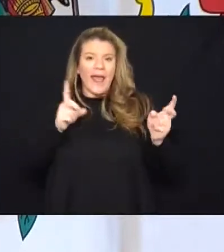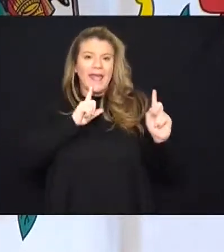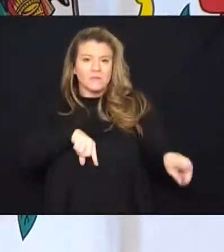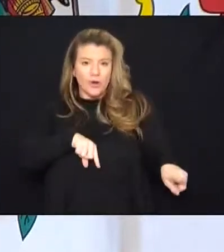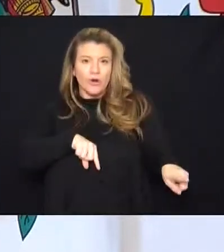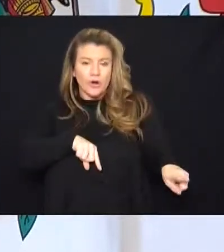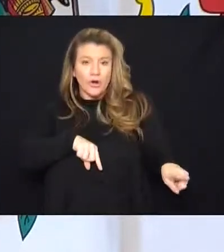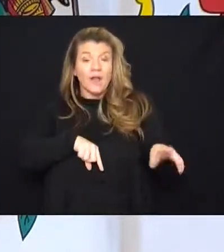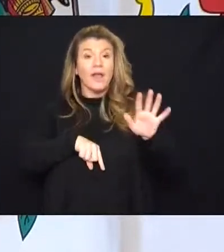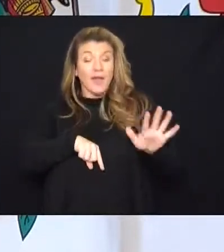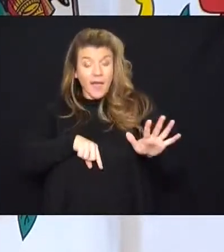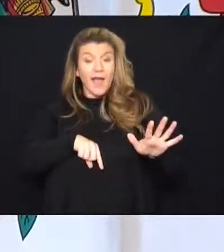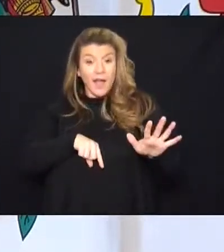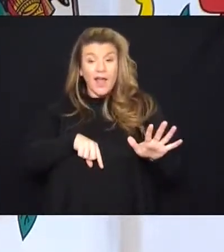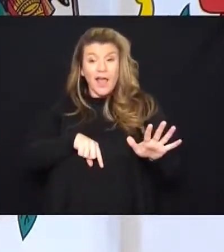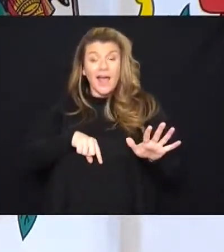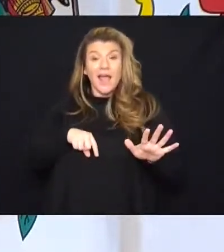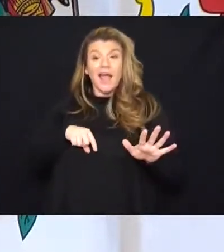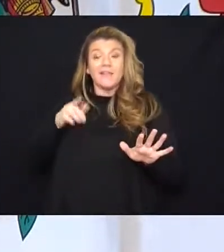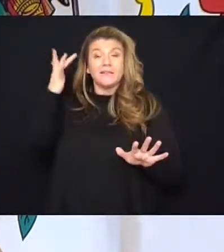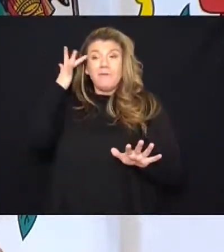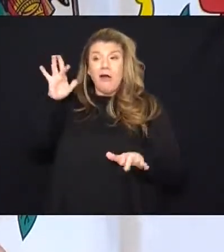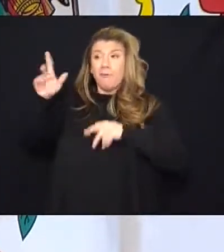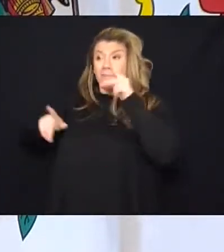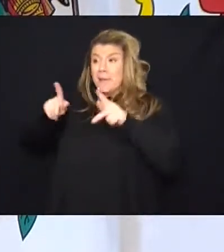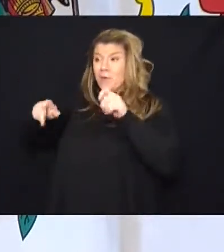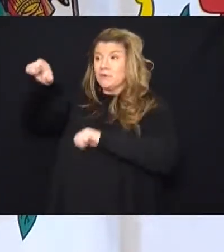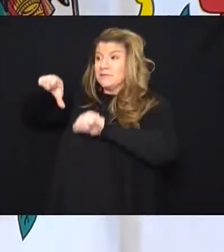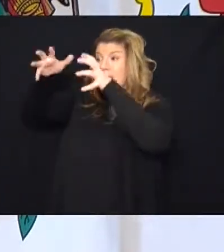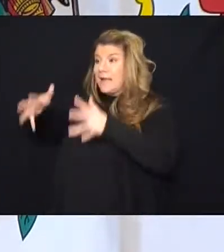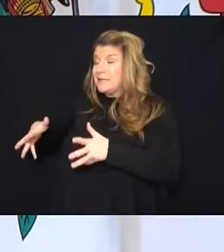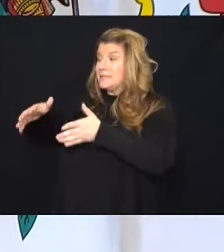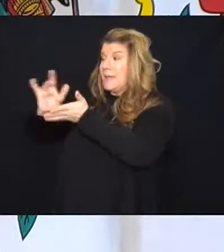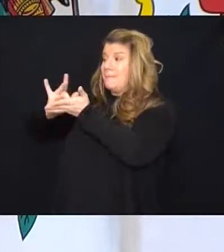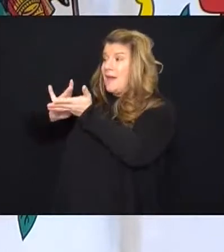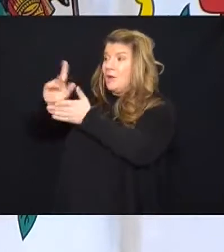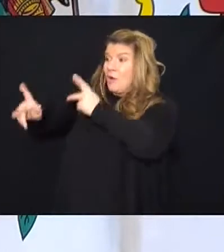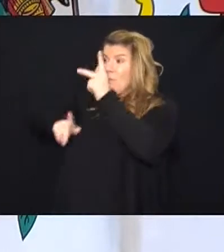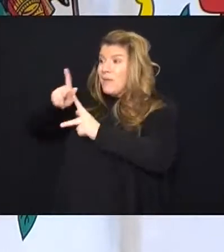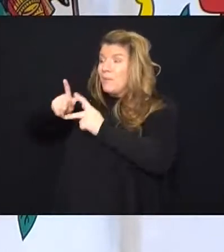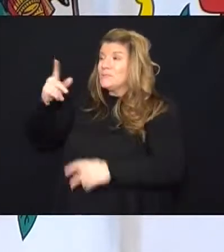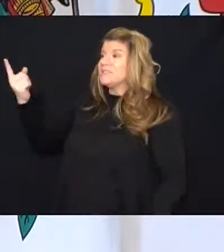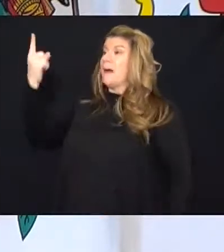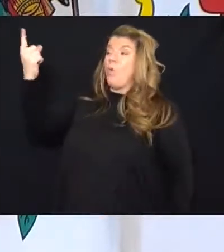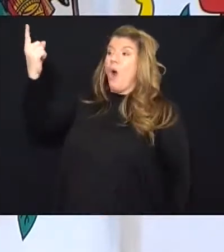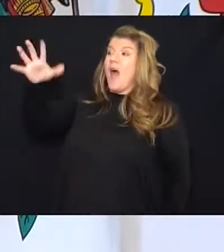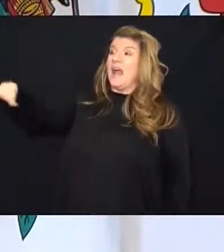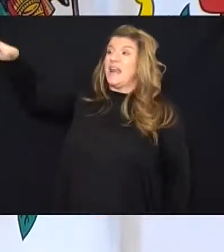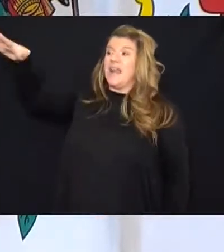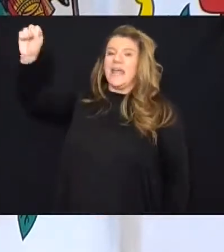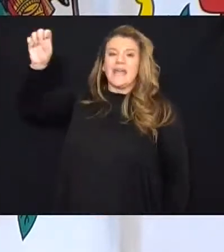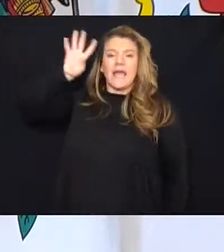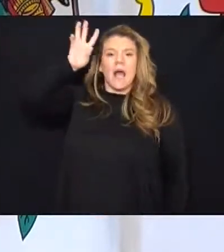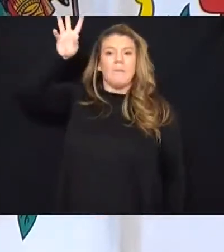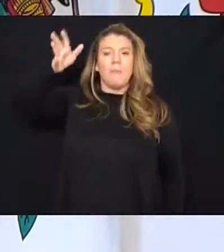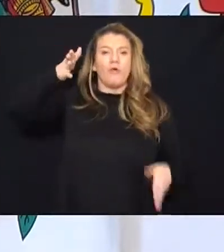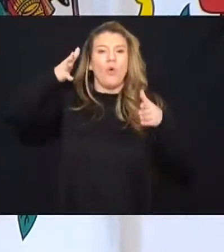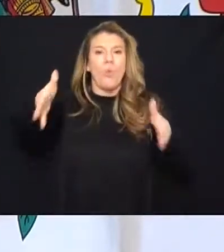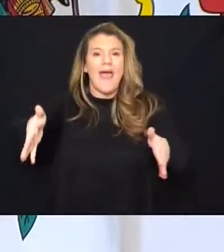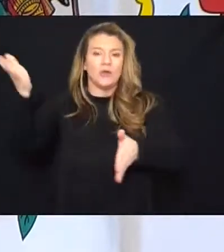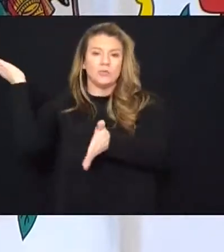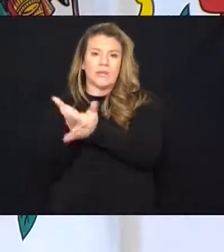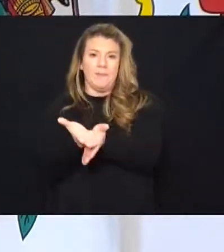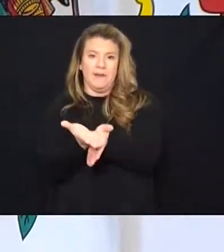the smart people, the scientists, the medical people, somebody comes up with a way to stop